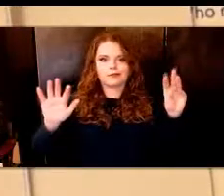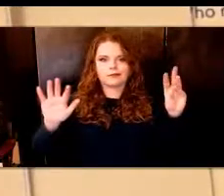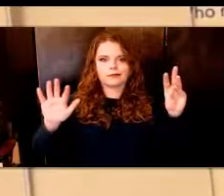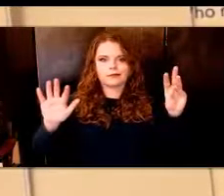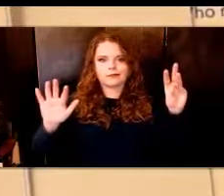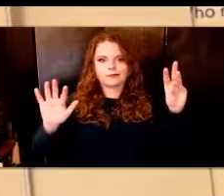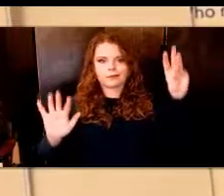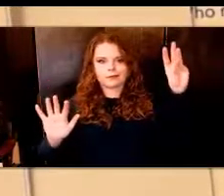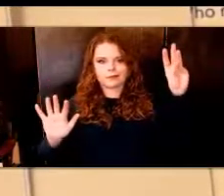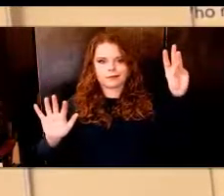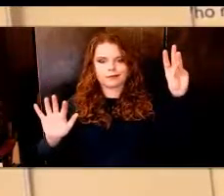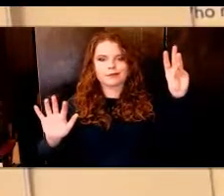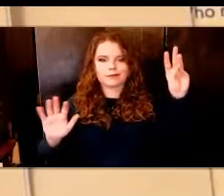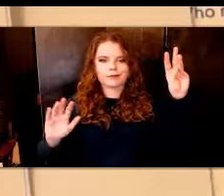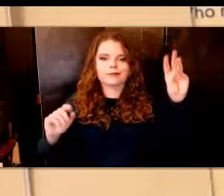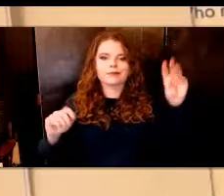So the answer is greater than.